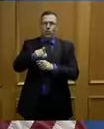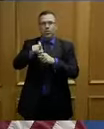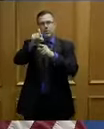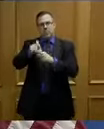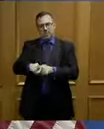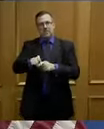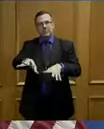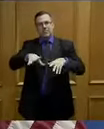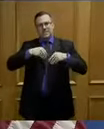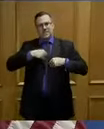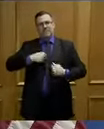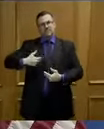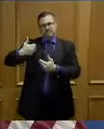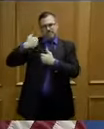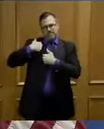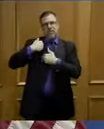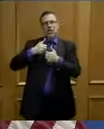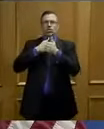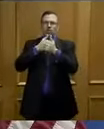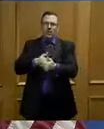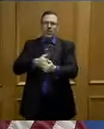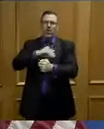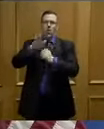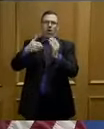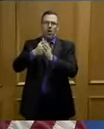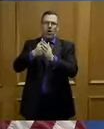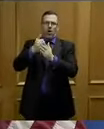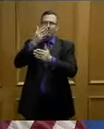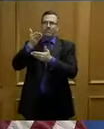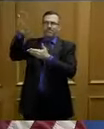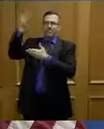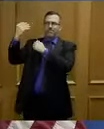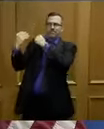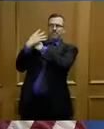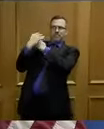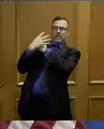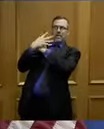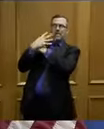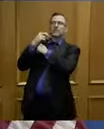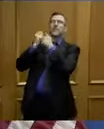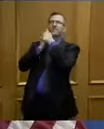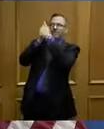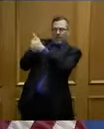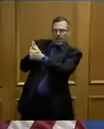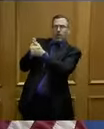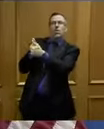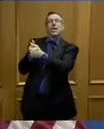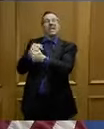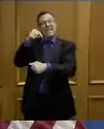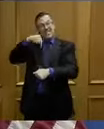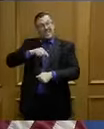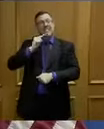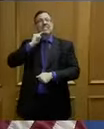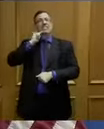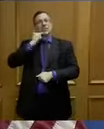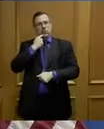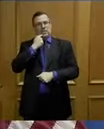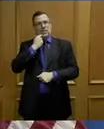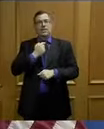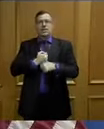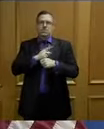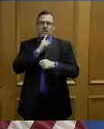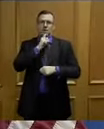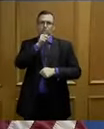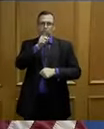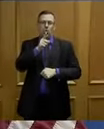responsibility to heed all of the guidance and all of the suggestions, to take this incredibly seriously and to make sure that we save